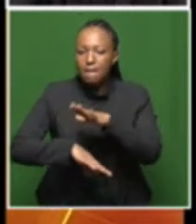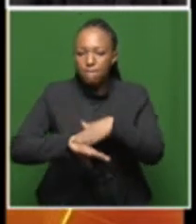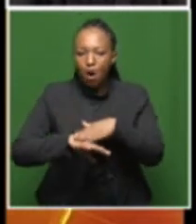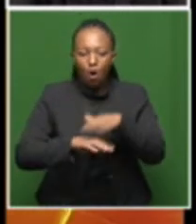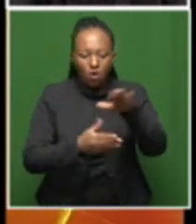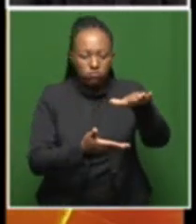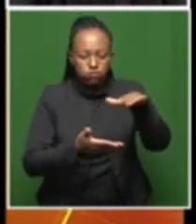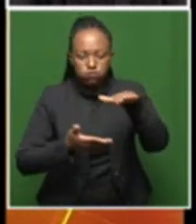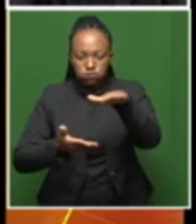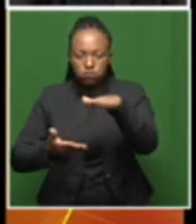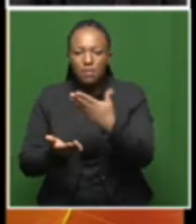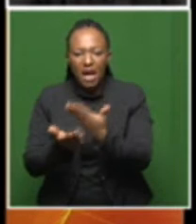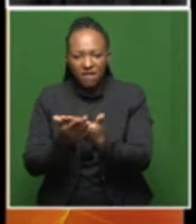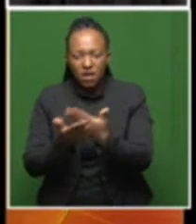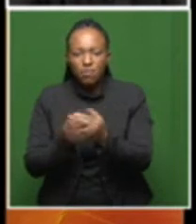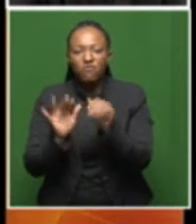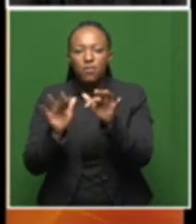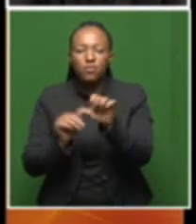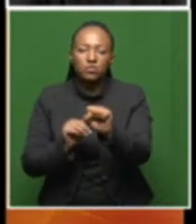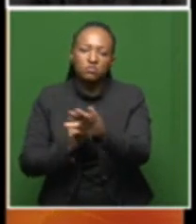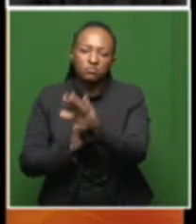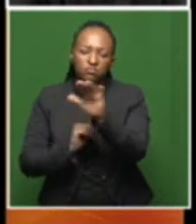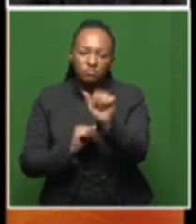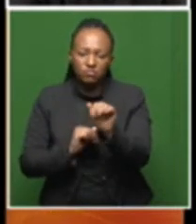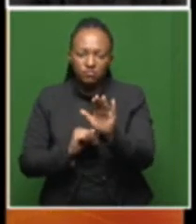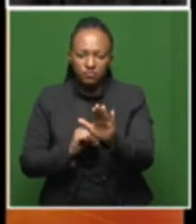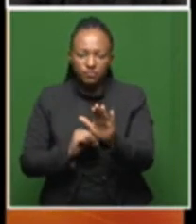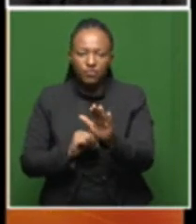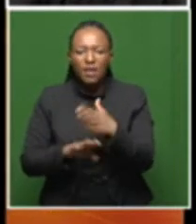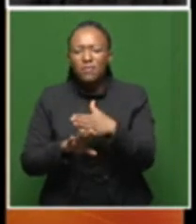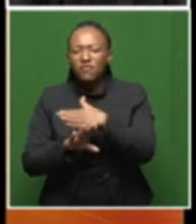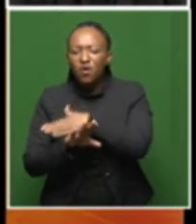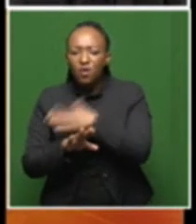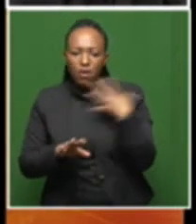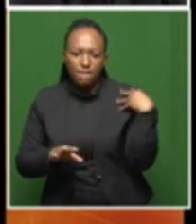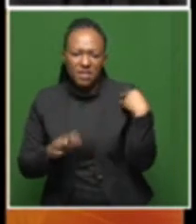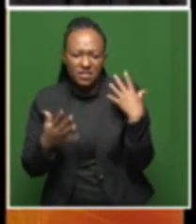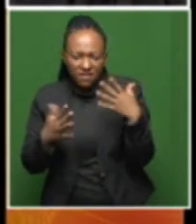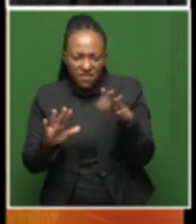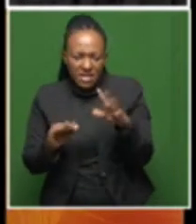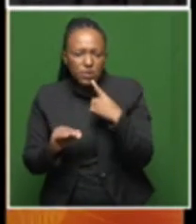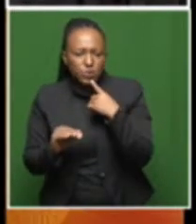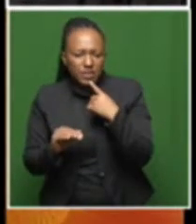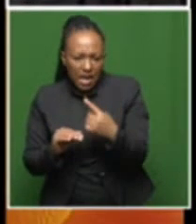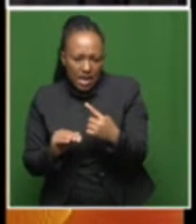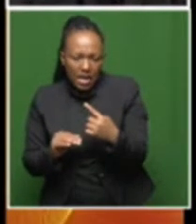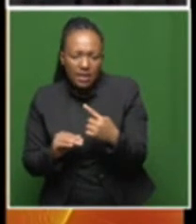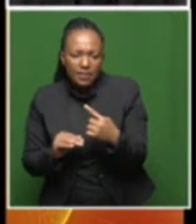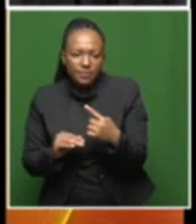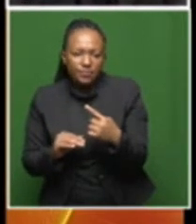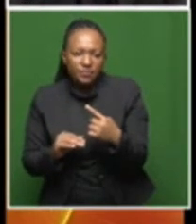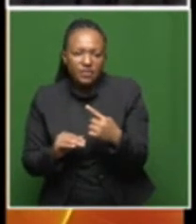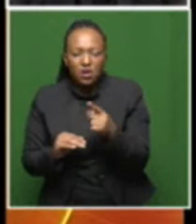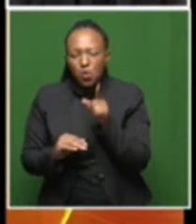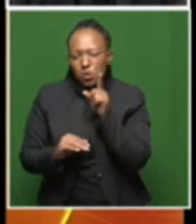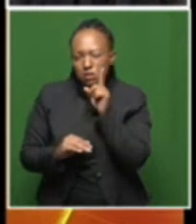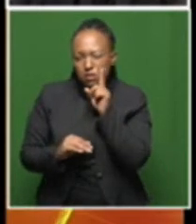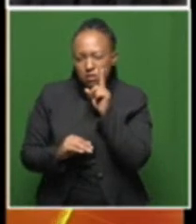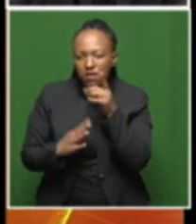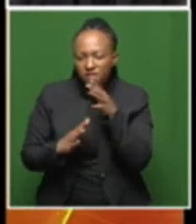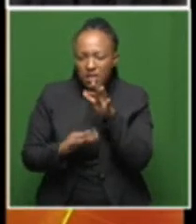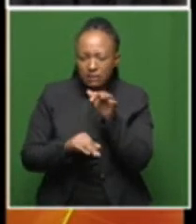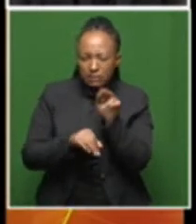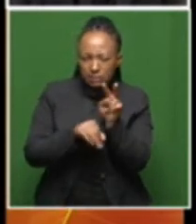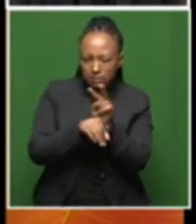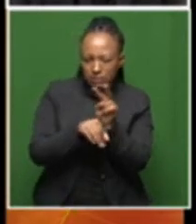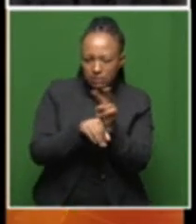be available to the population. As Minister Kubayi comment, yeah, we also have been keeping a very close